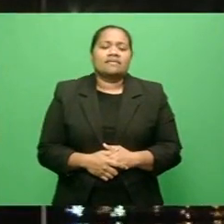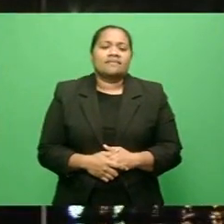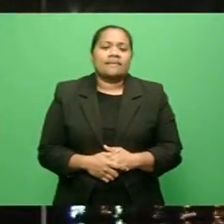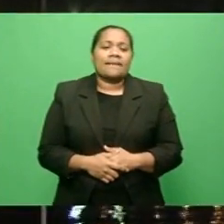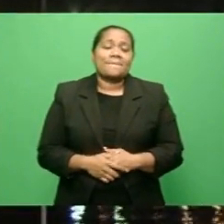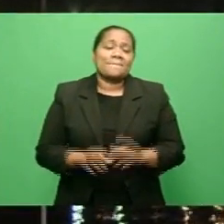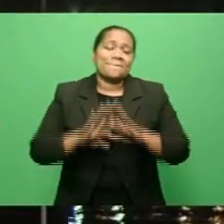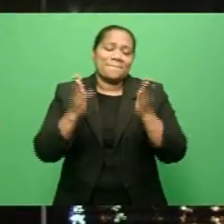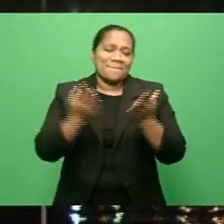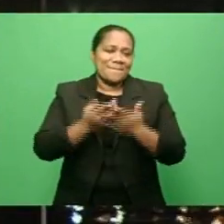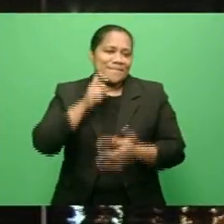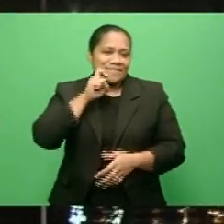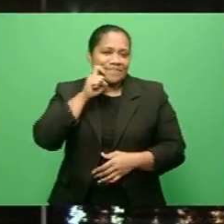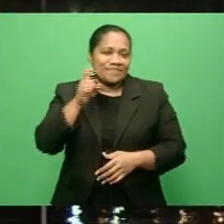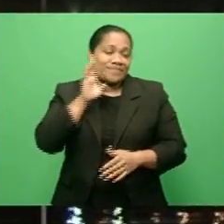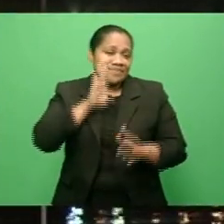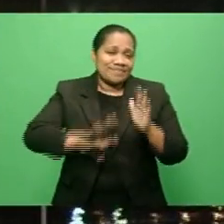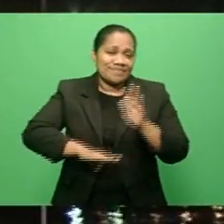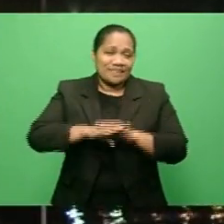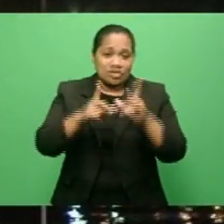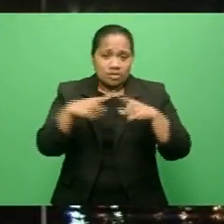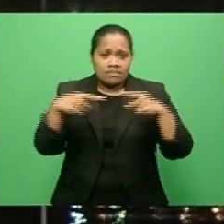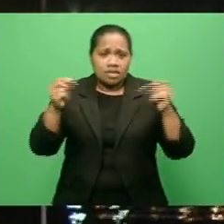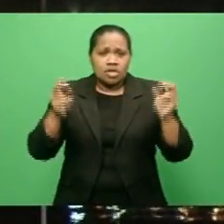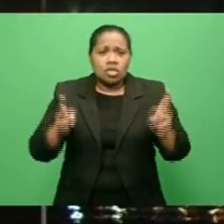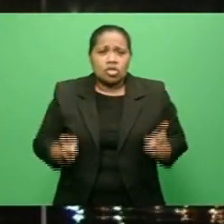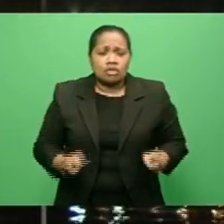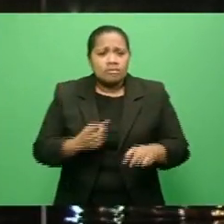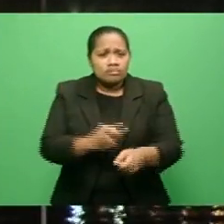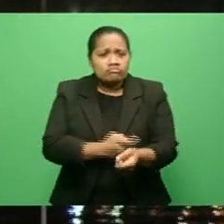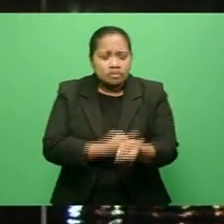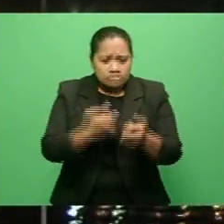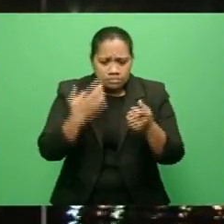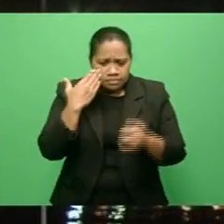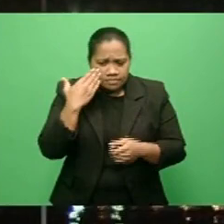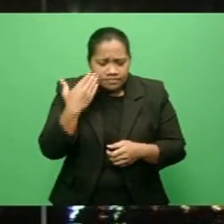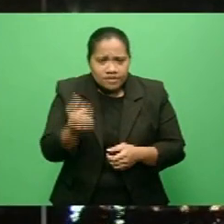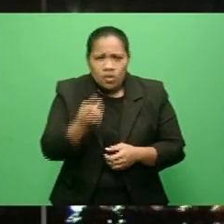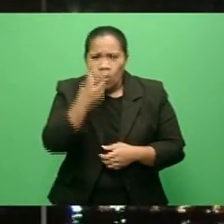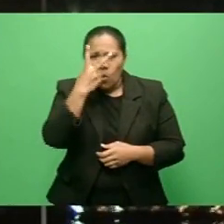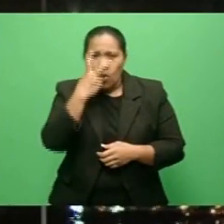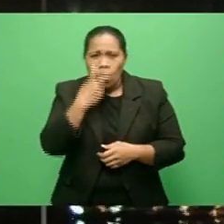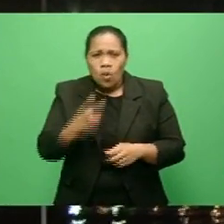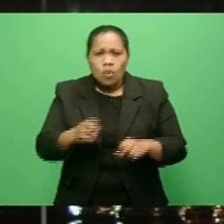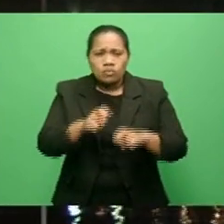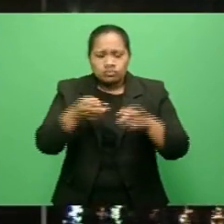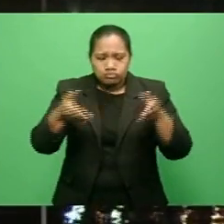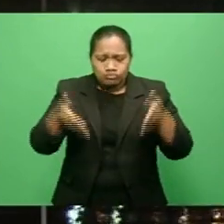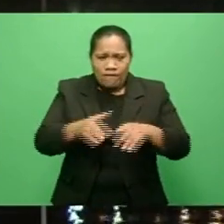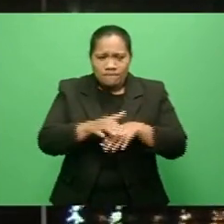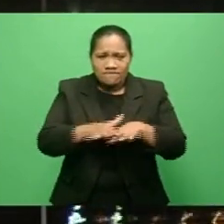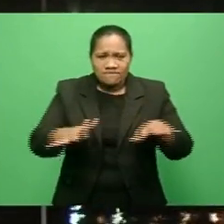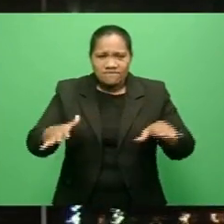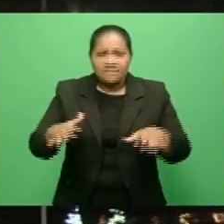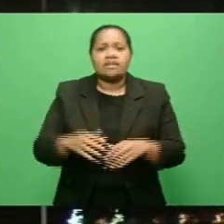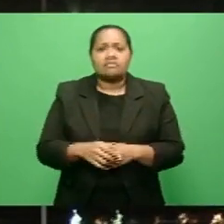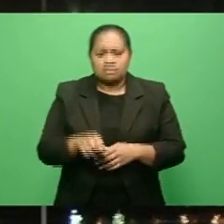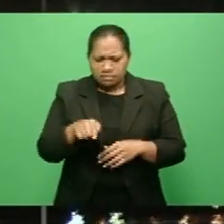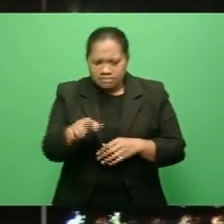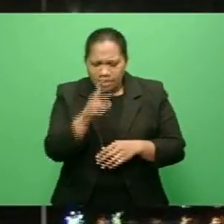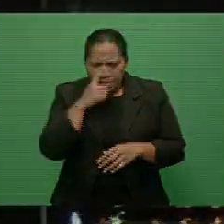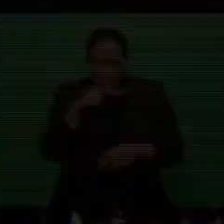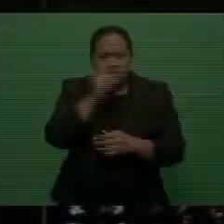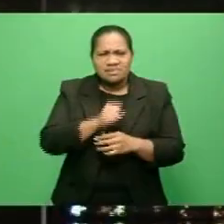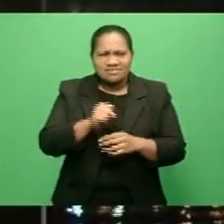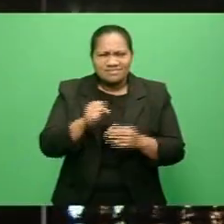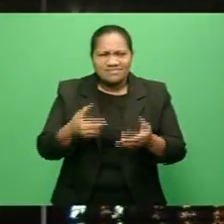In the world of the weird and the wonderful, in Japan, human bones discovered at an old gravesite are those of people believed to have died during an